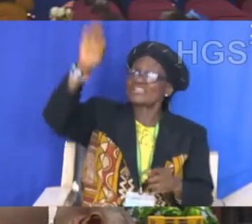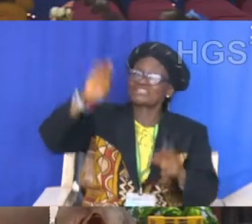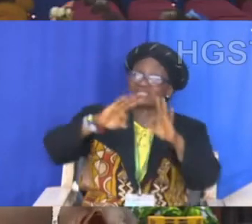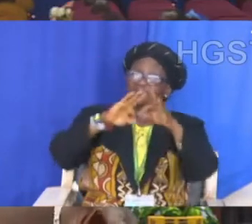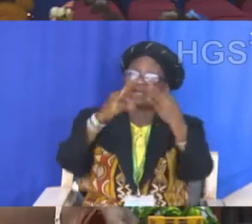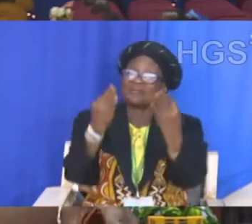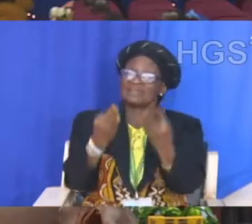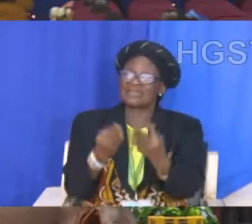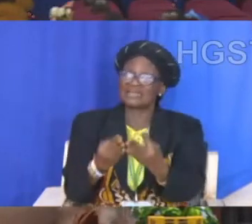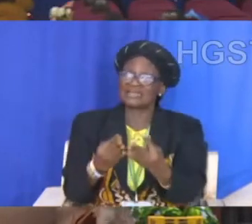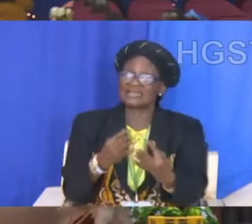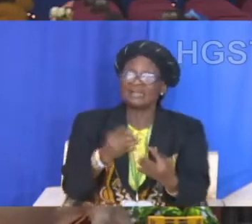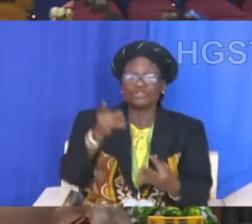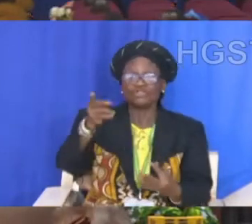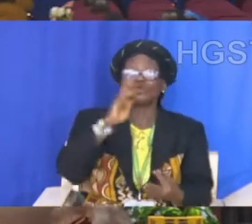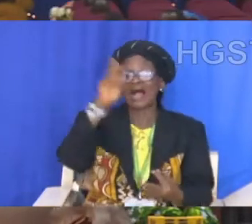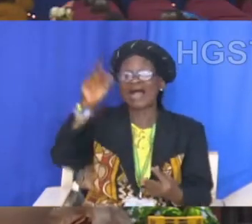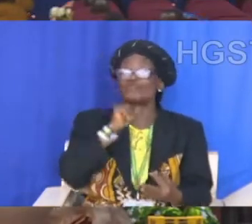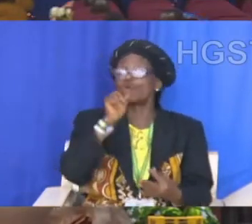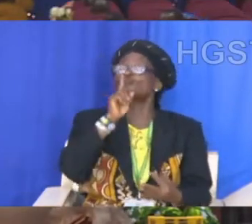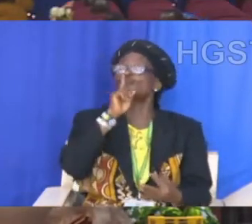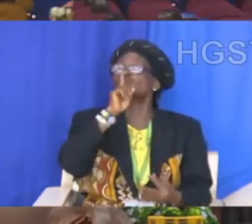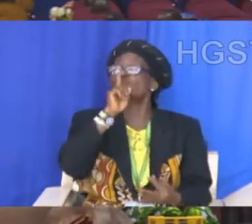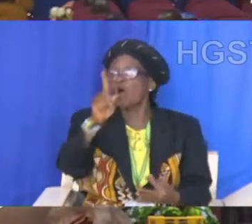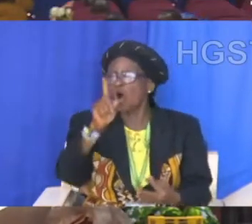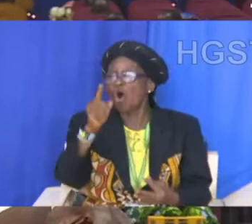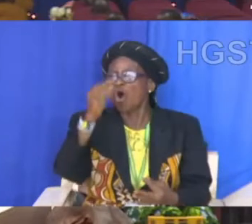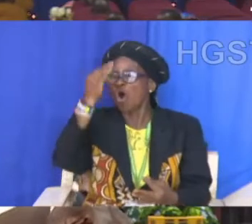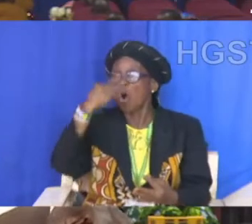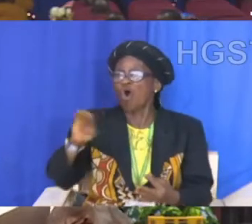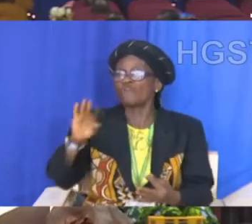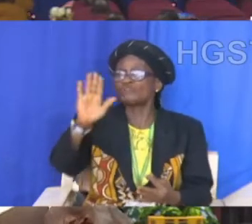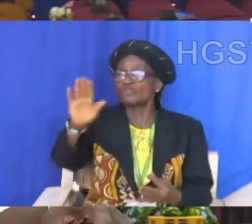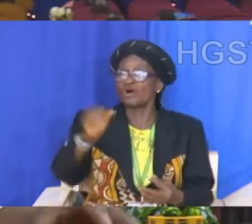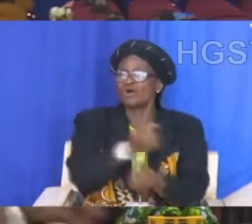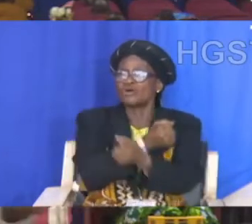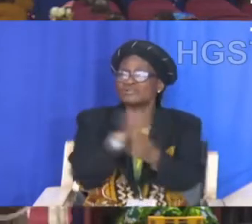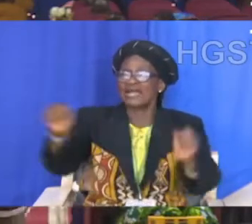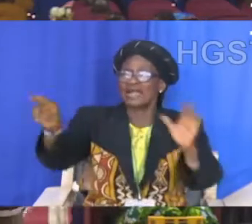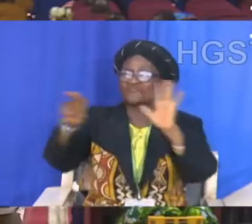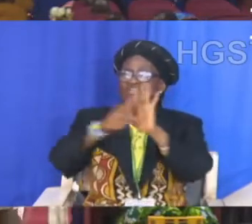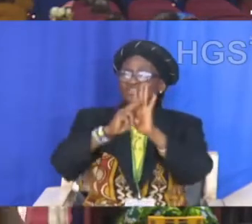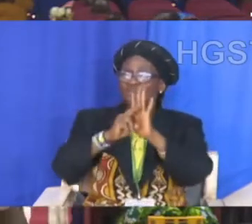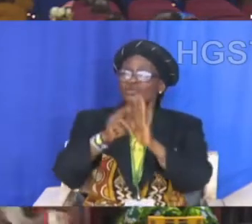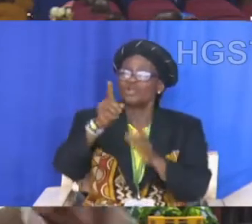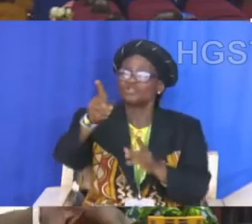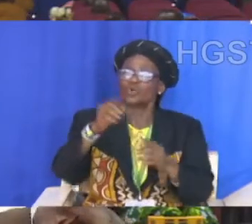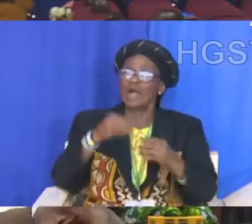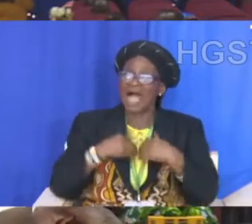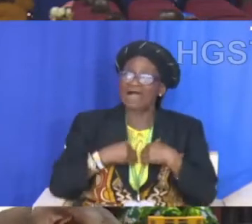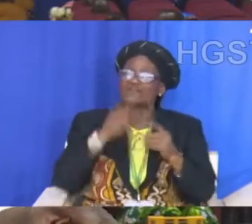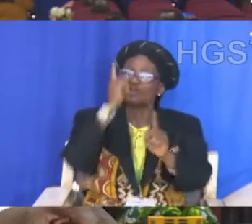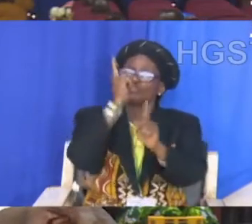your salvation, you have only 1 minute to run forward as I'm going to count